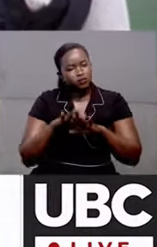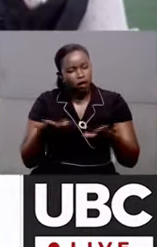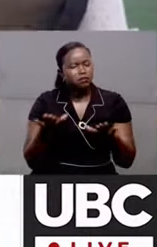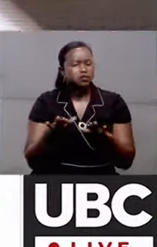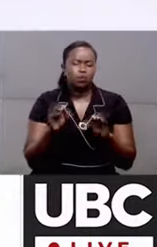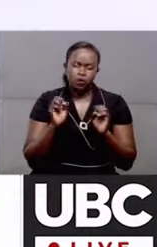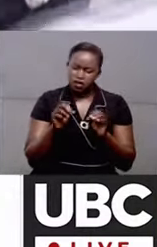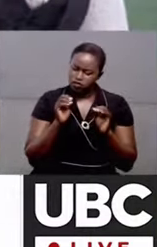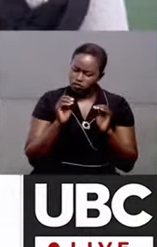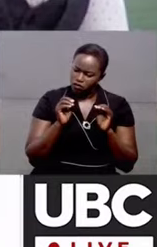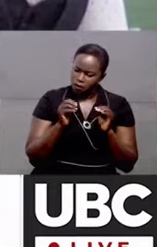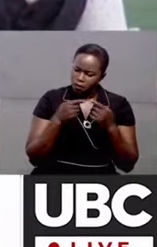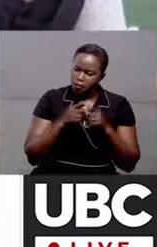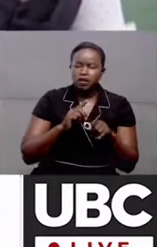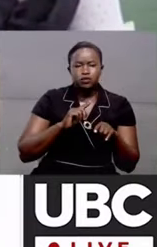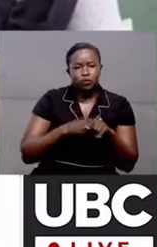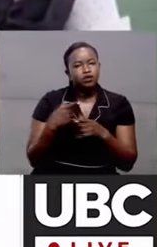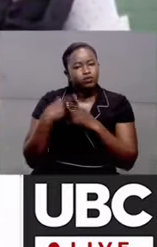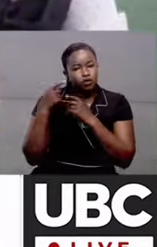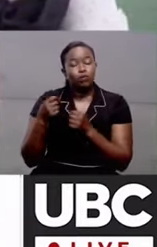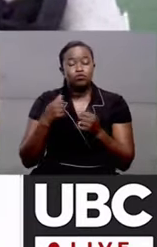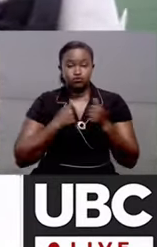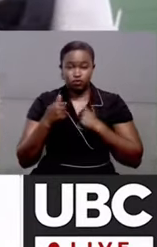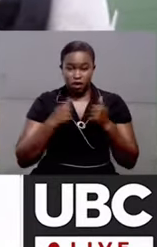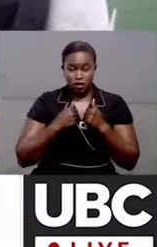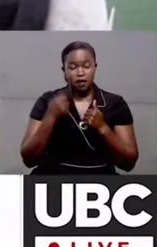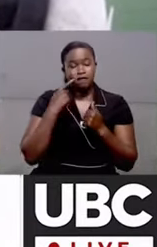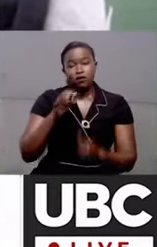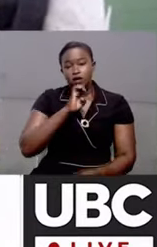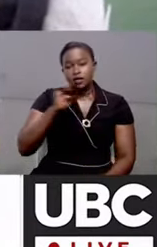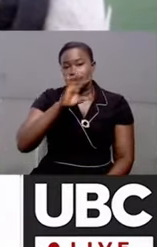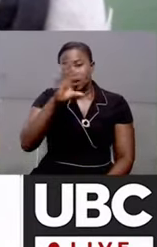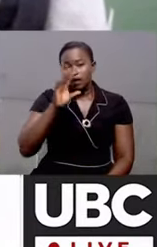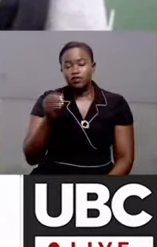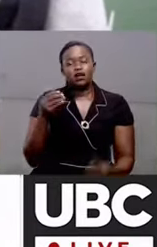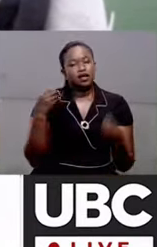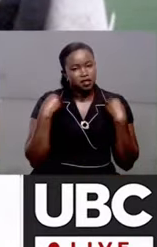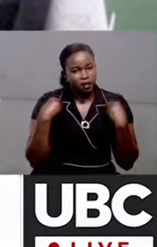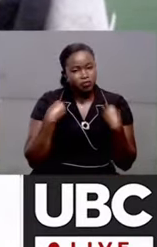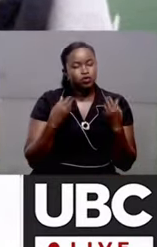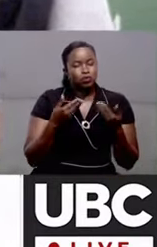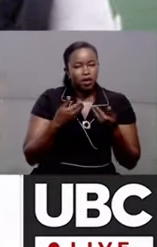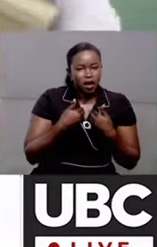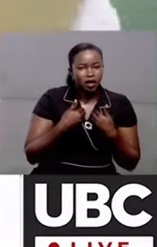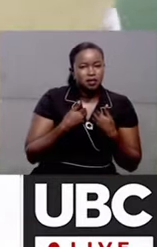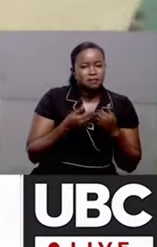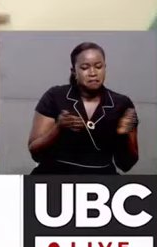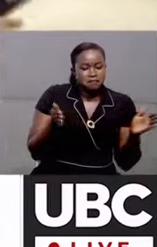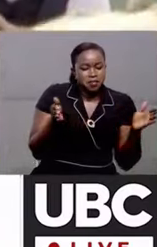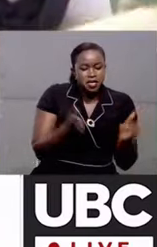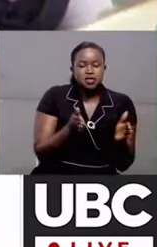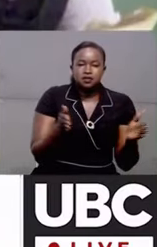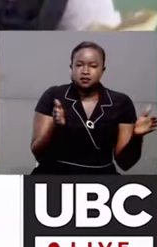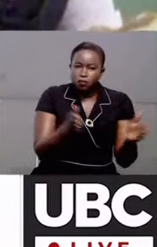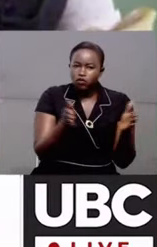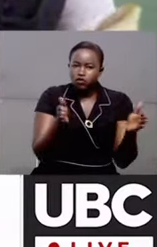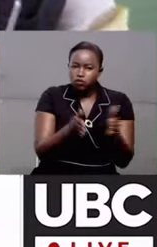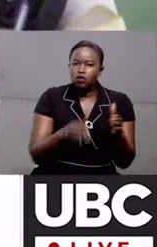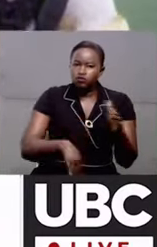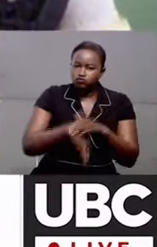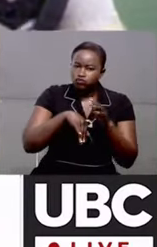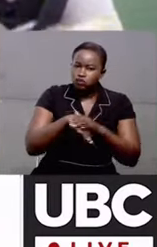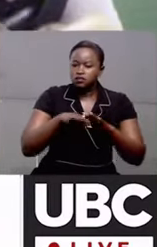not necessarily training grounds, but when we were in Rwanda for the recent East African Games, we had those mini stadia, the small ones,